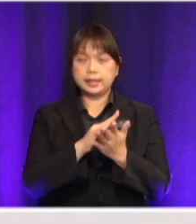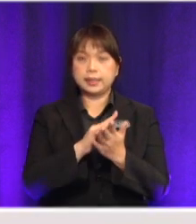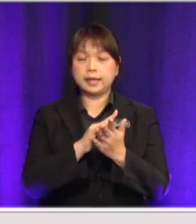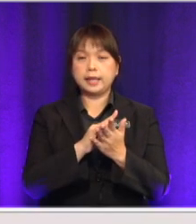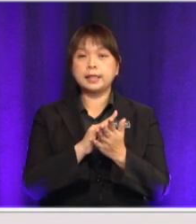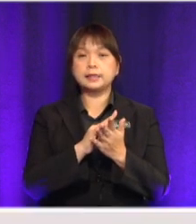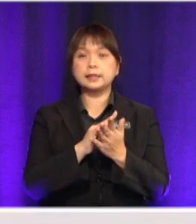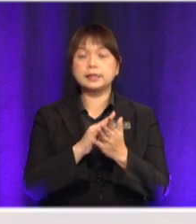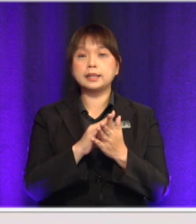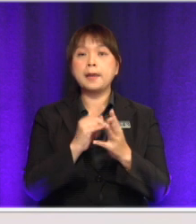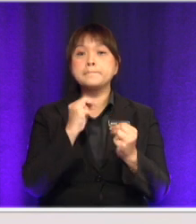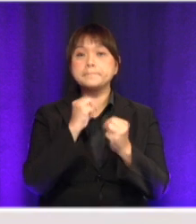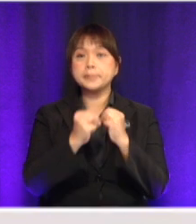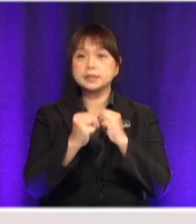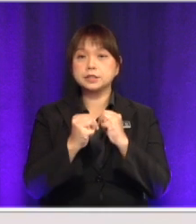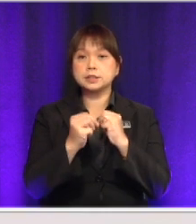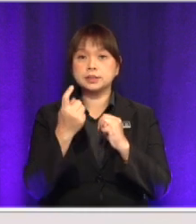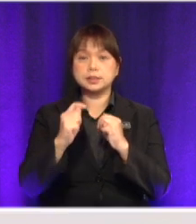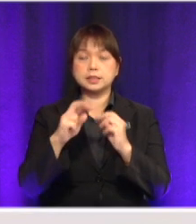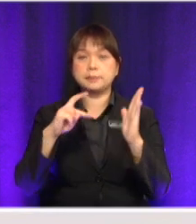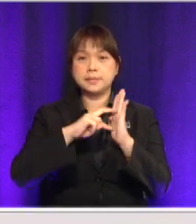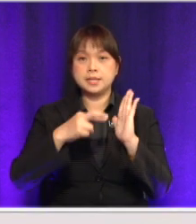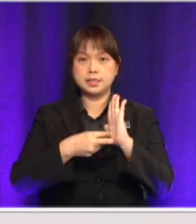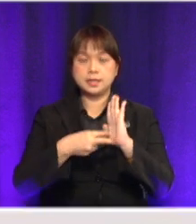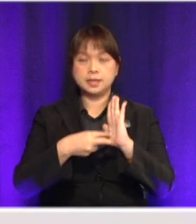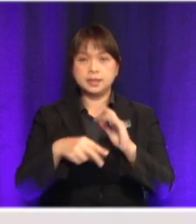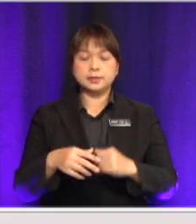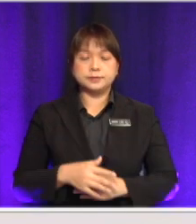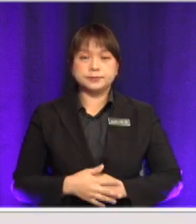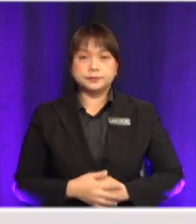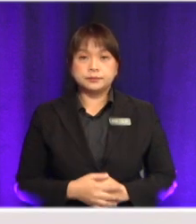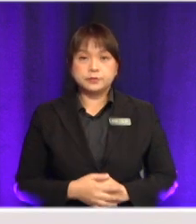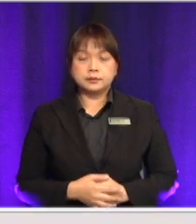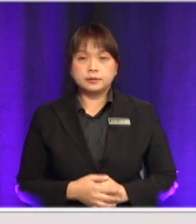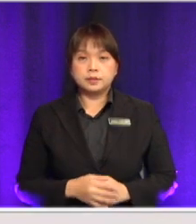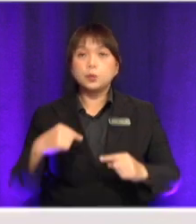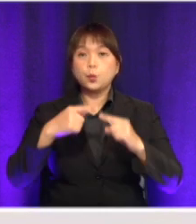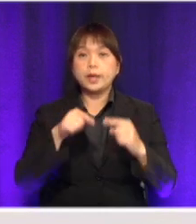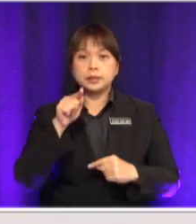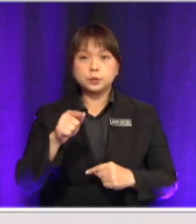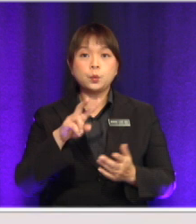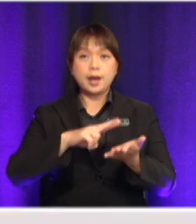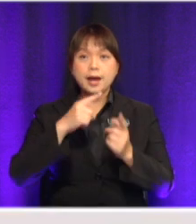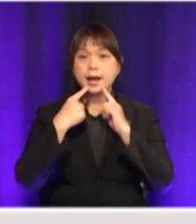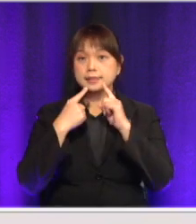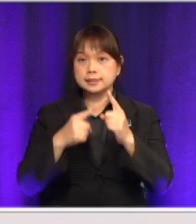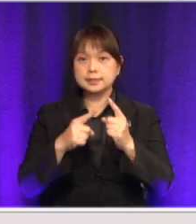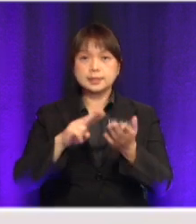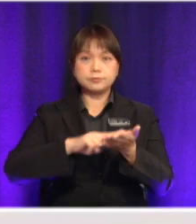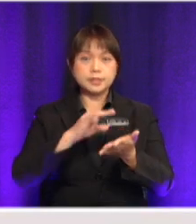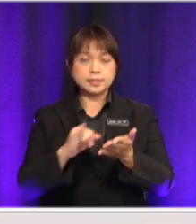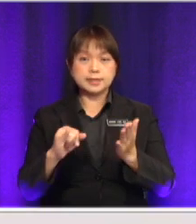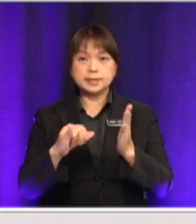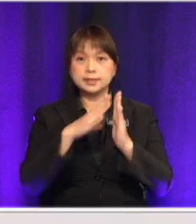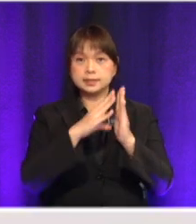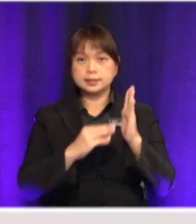actually a good practice because when you answer a reading text, nowadays the way the